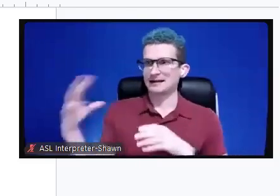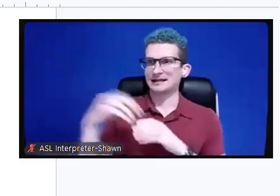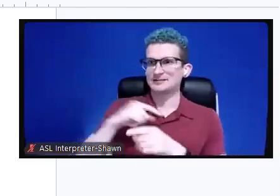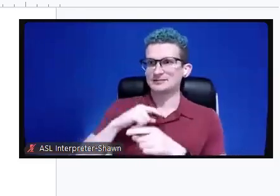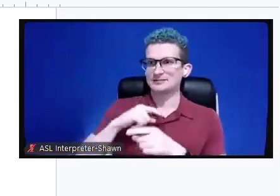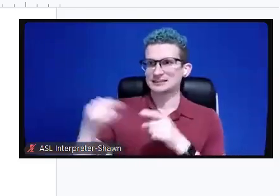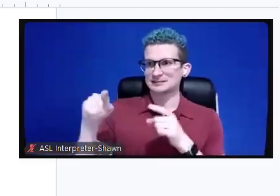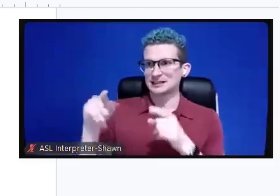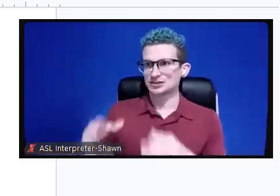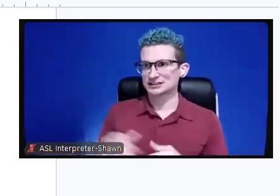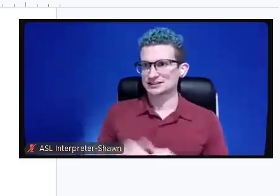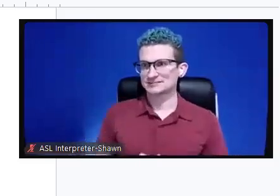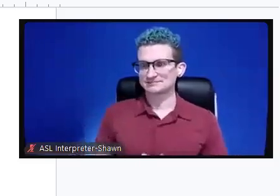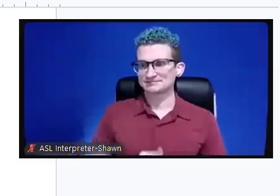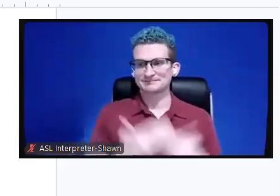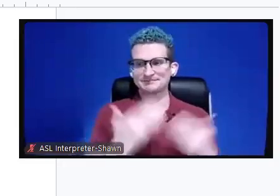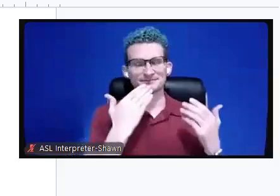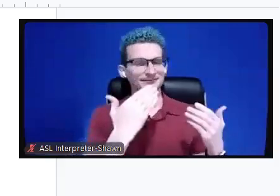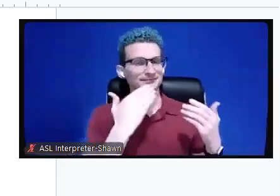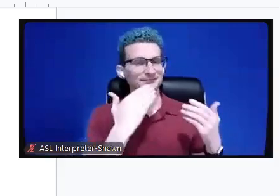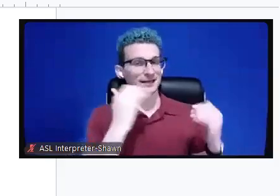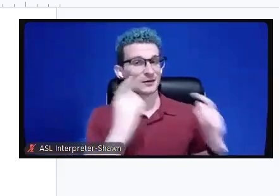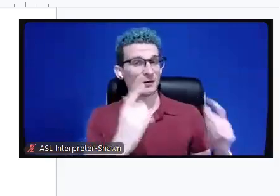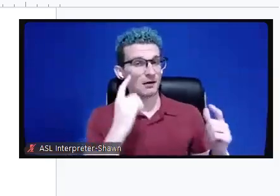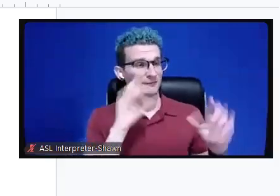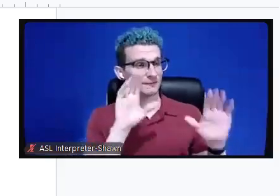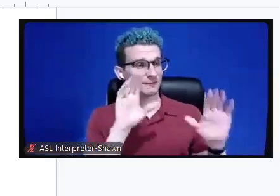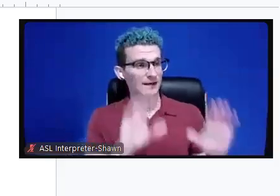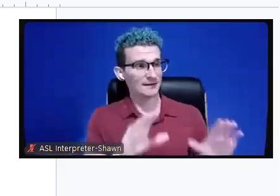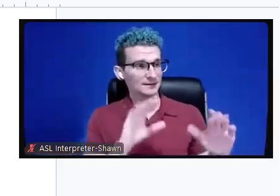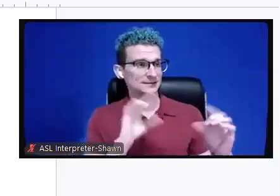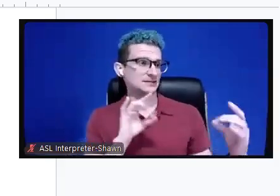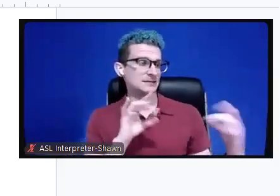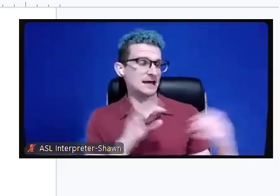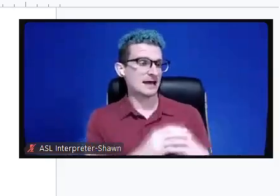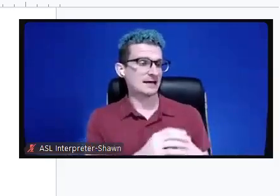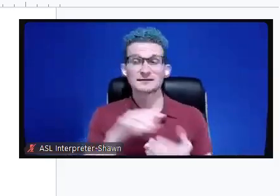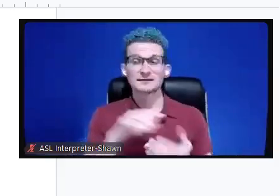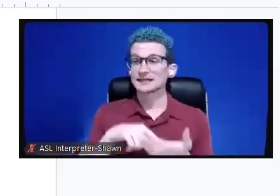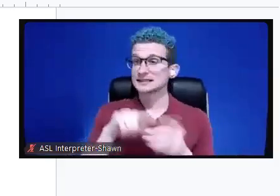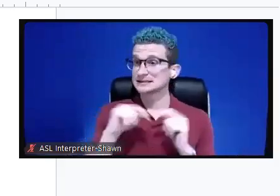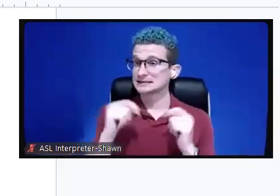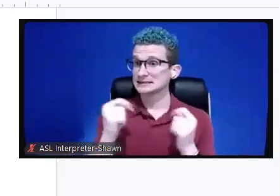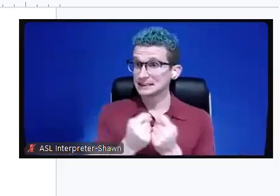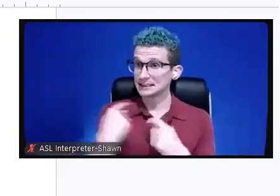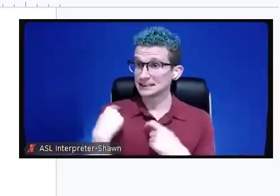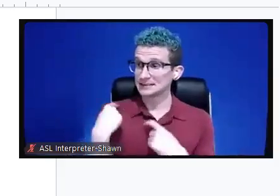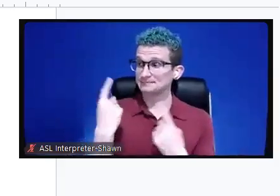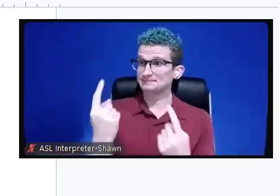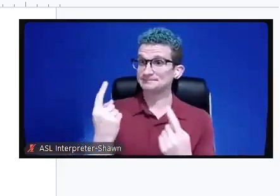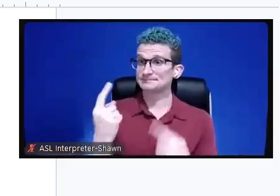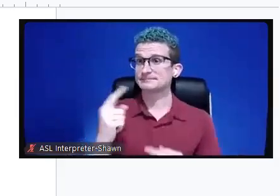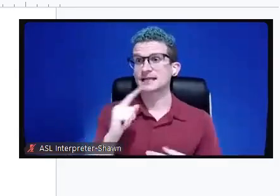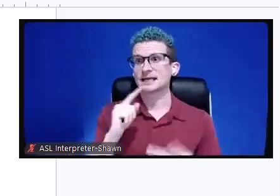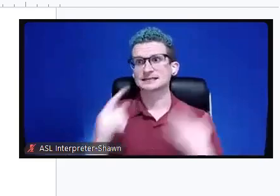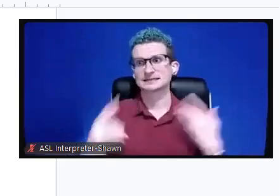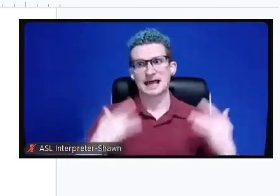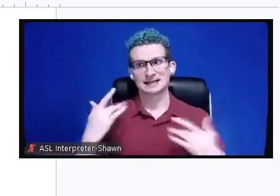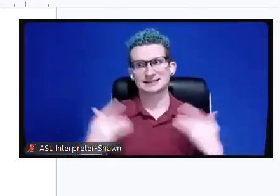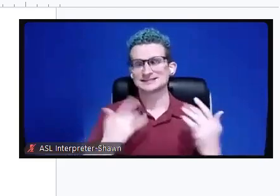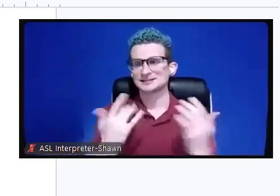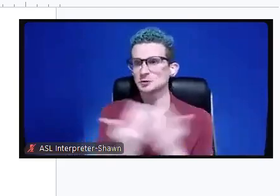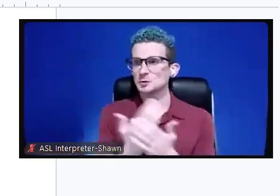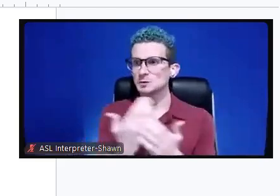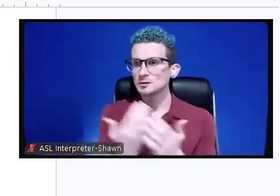Thank you all for this fabulous feedback. This team has been really exciting, really new. We've had a lot